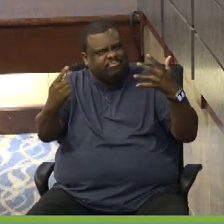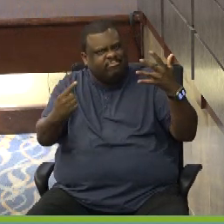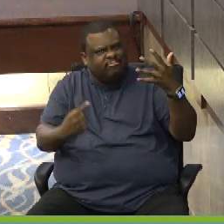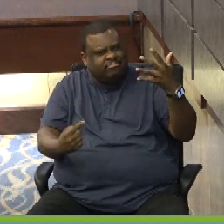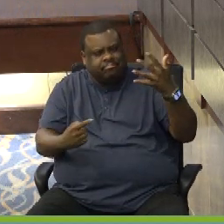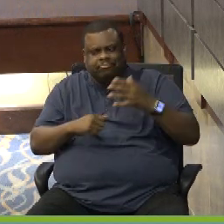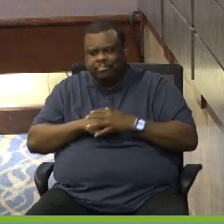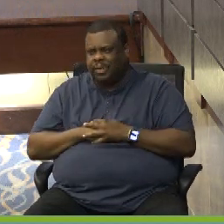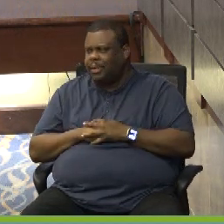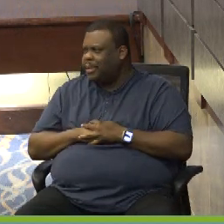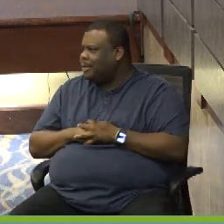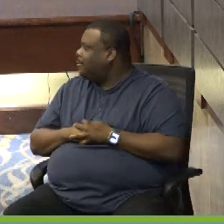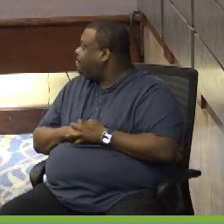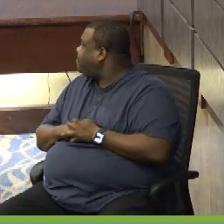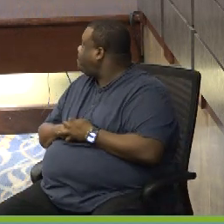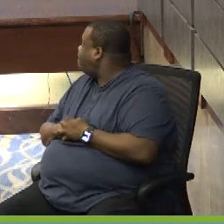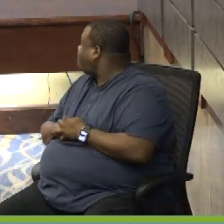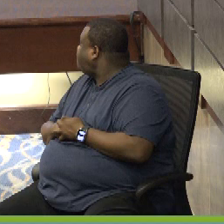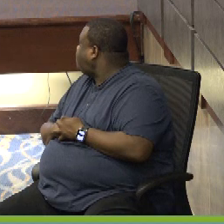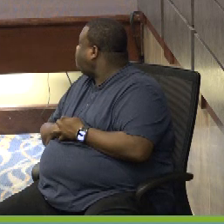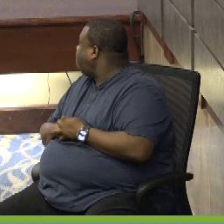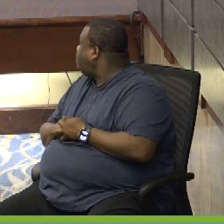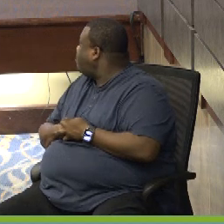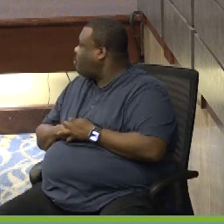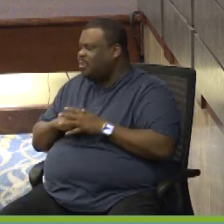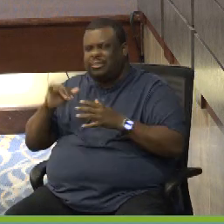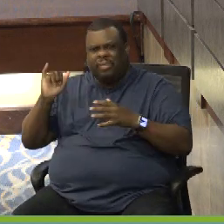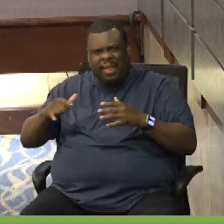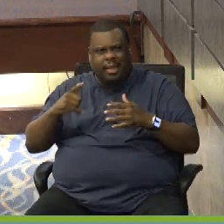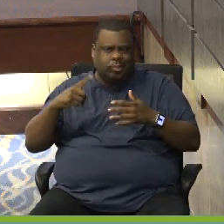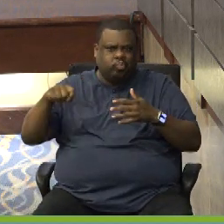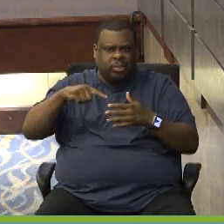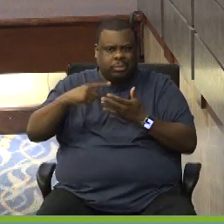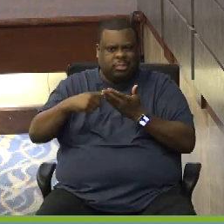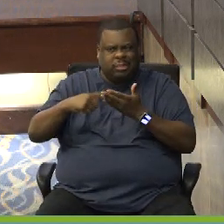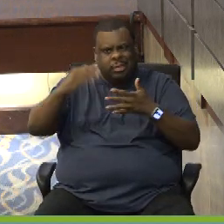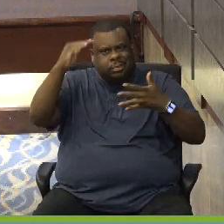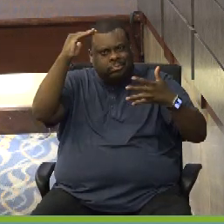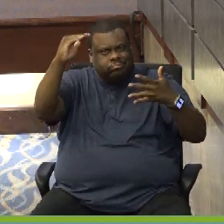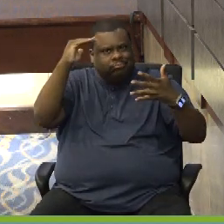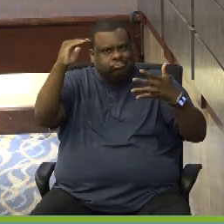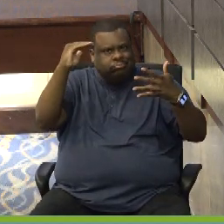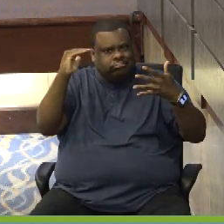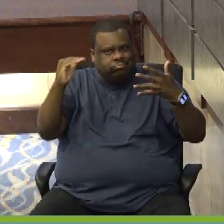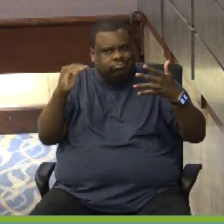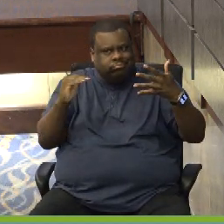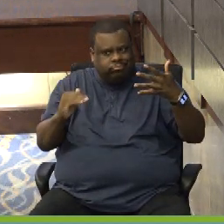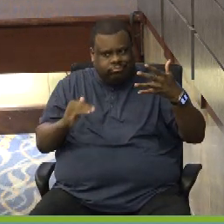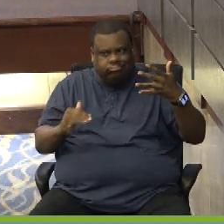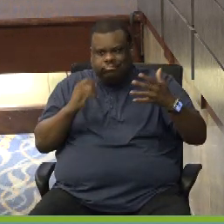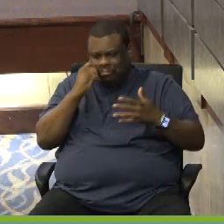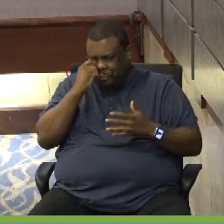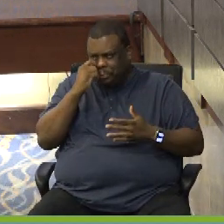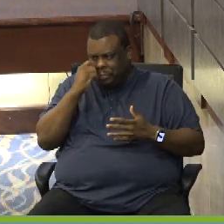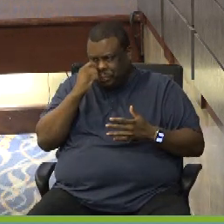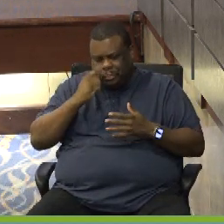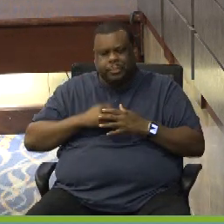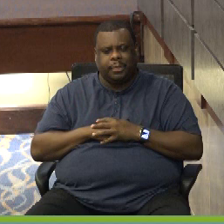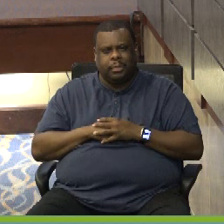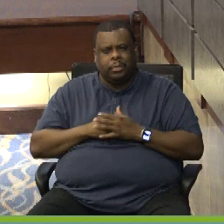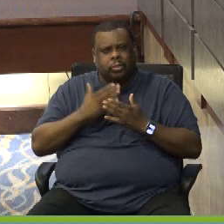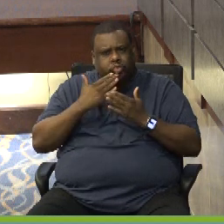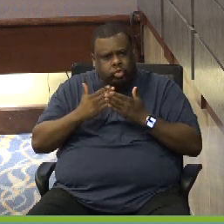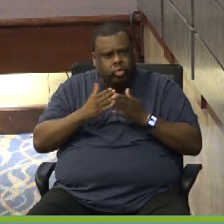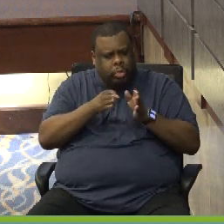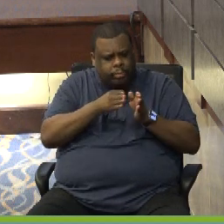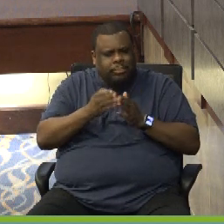little academic, but how do we succinctly talk about all of these things that we've uncovered in our strategy in a succinct way to the